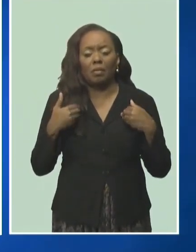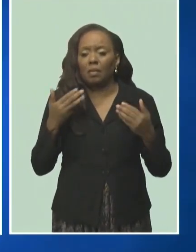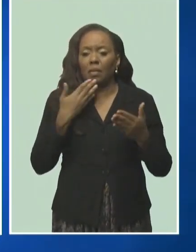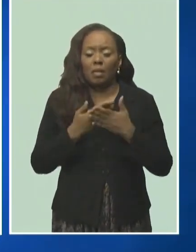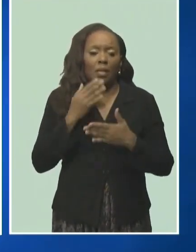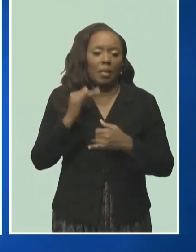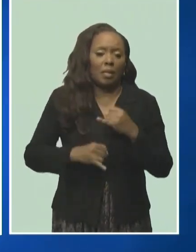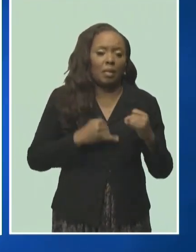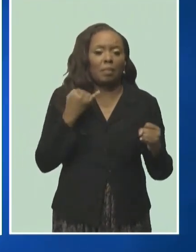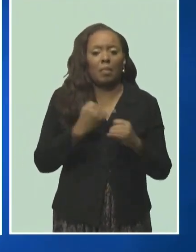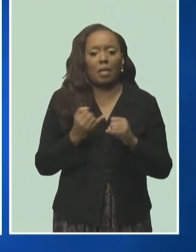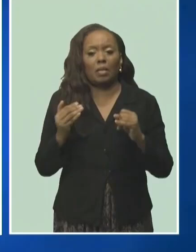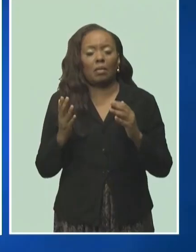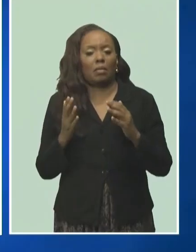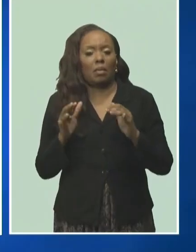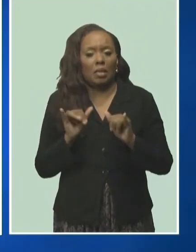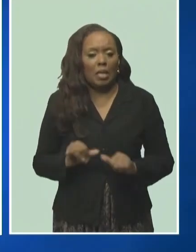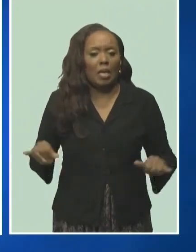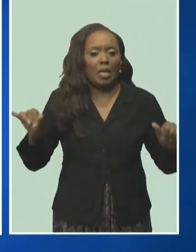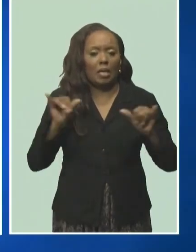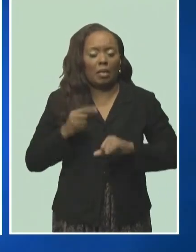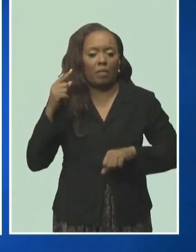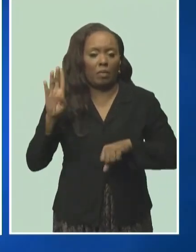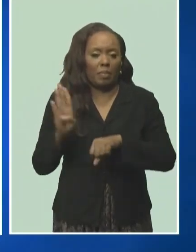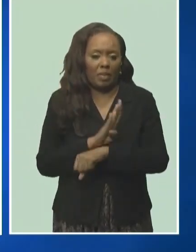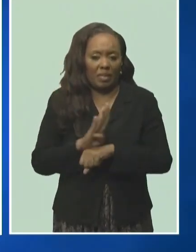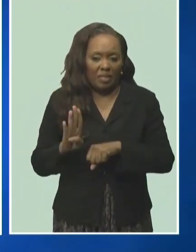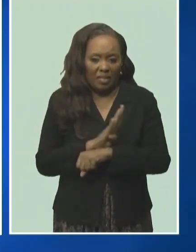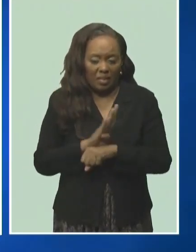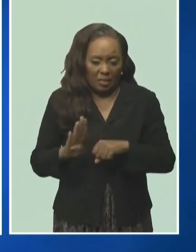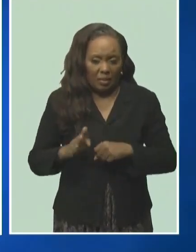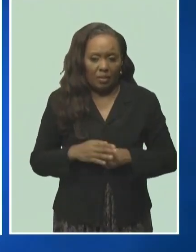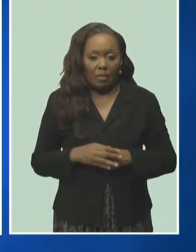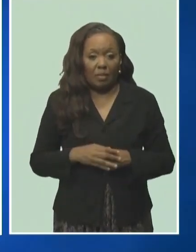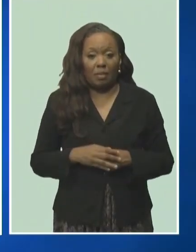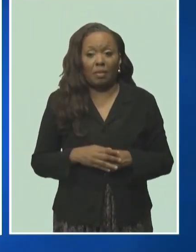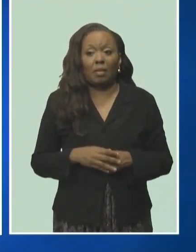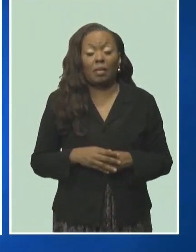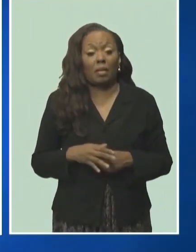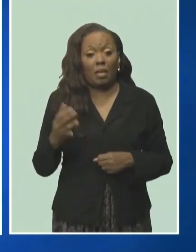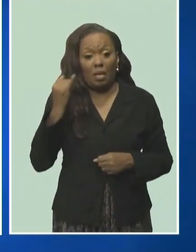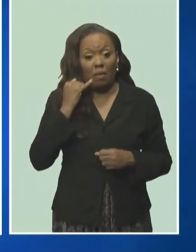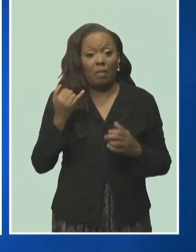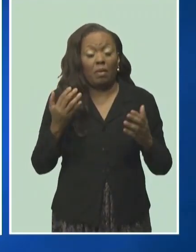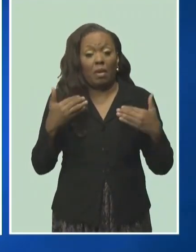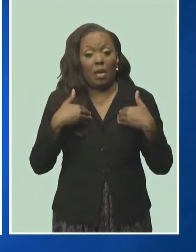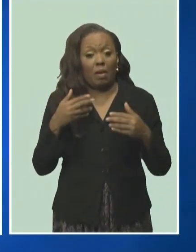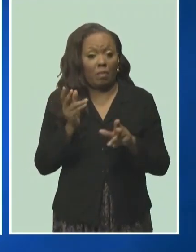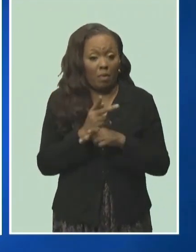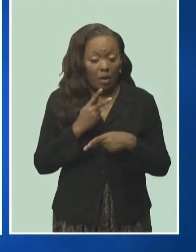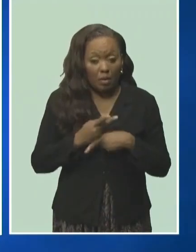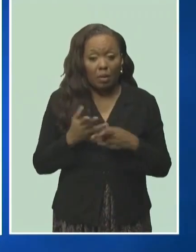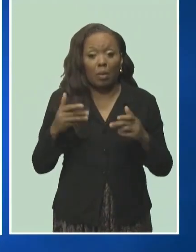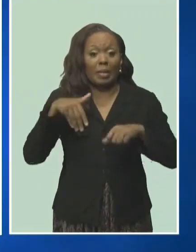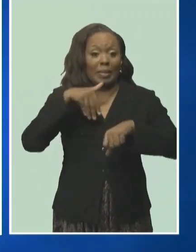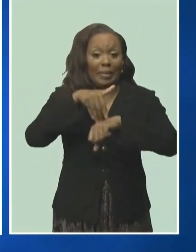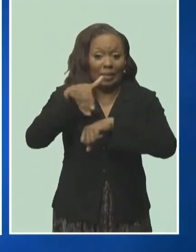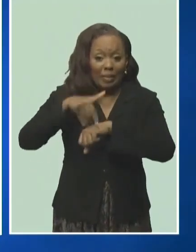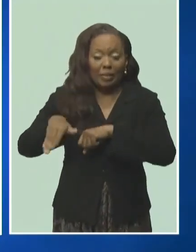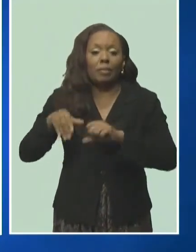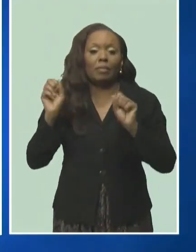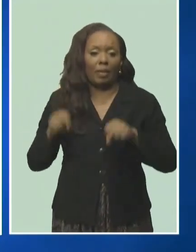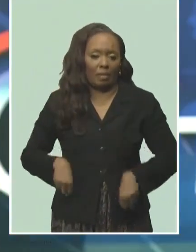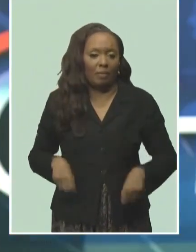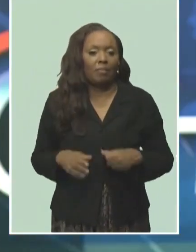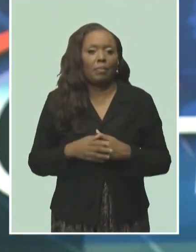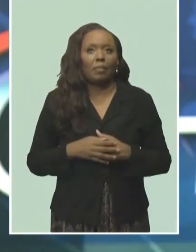international global standard businesses, so that those of you who desire to export your product or your service can do so if you choose to.